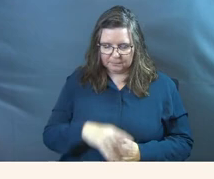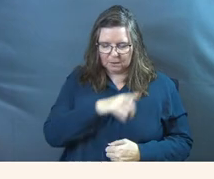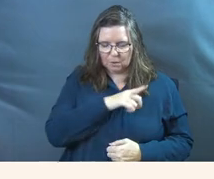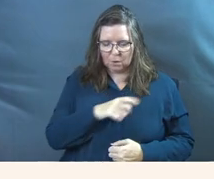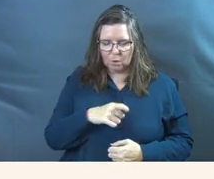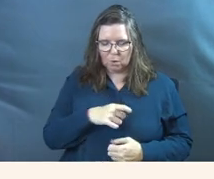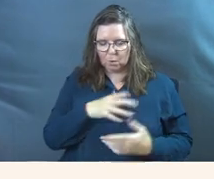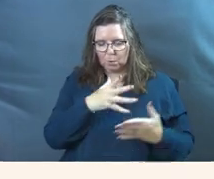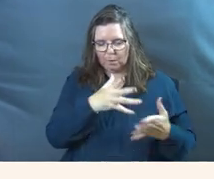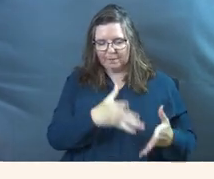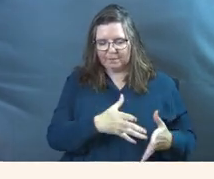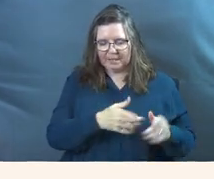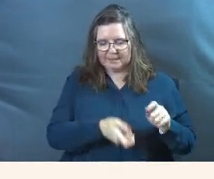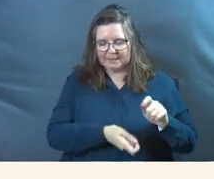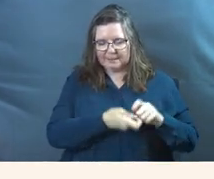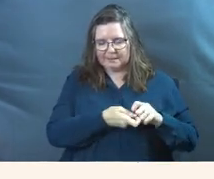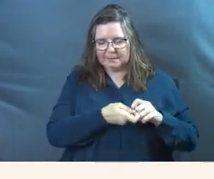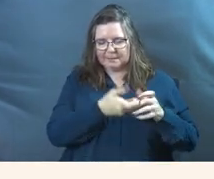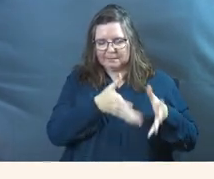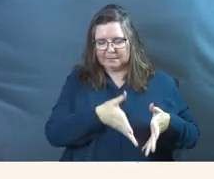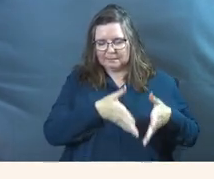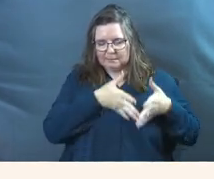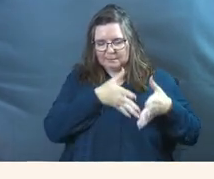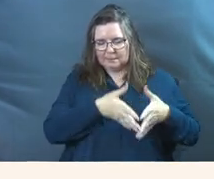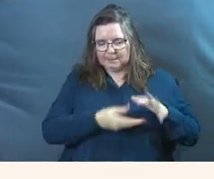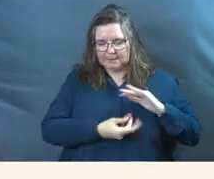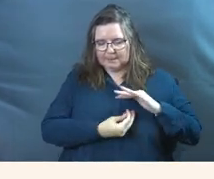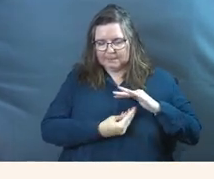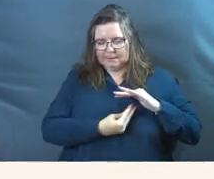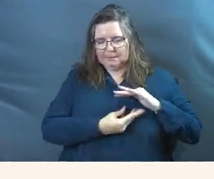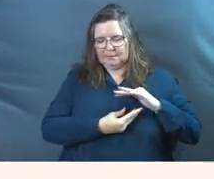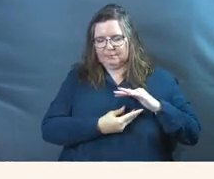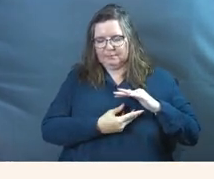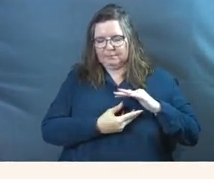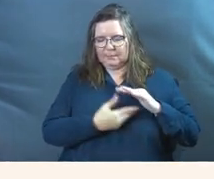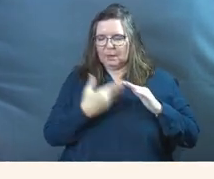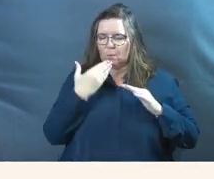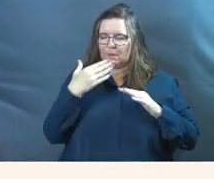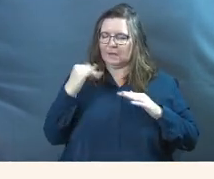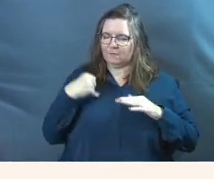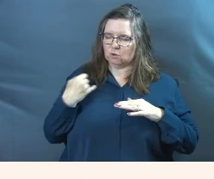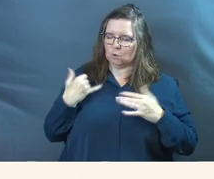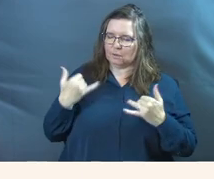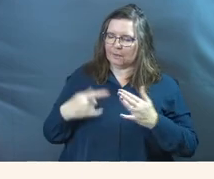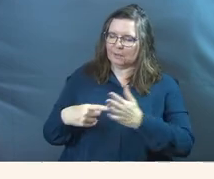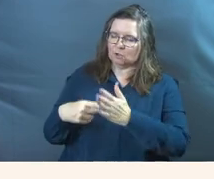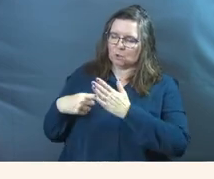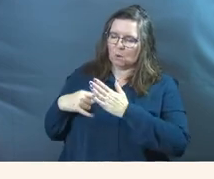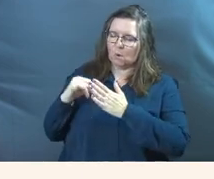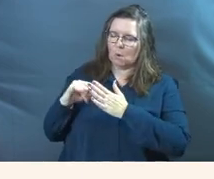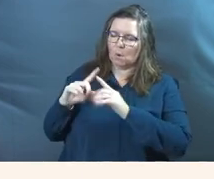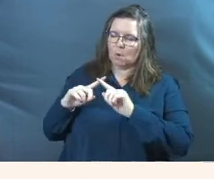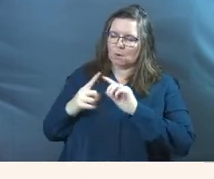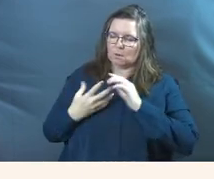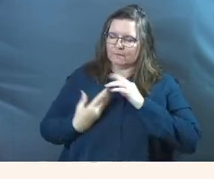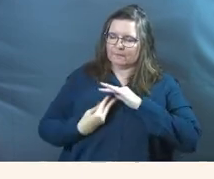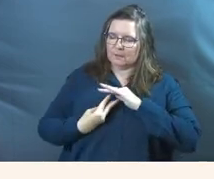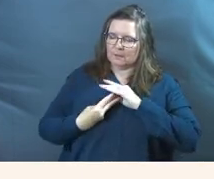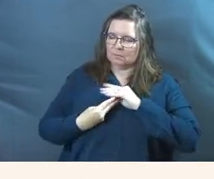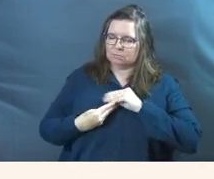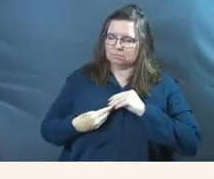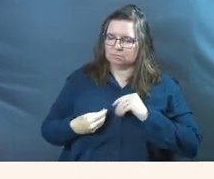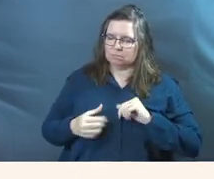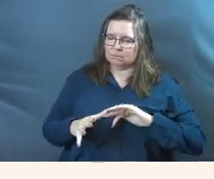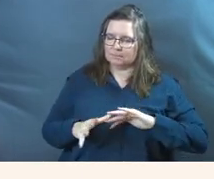Lord, we've let this vengeful spirit into our lives. And we just thank you for Joseph right now, that he's such a picture of Jesus to